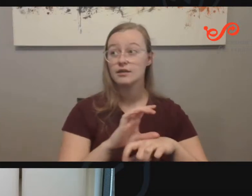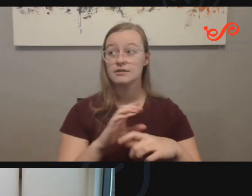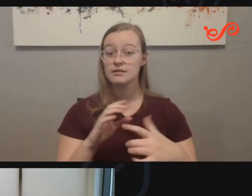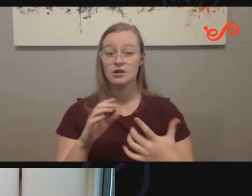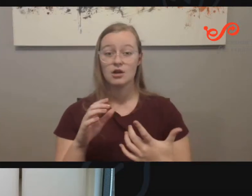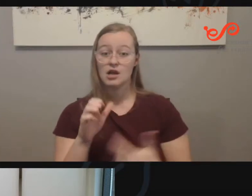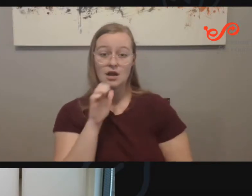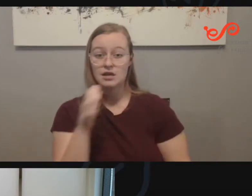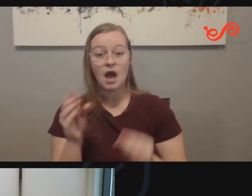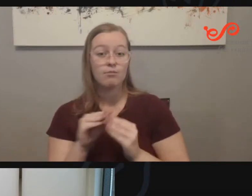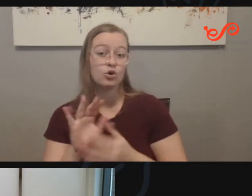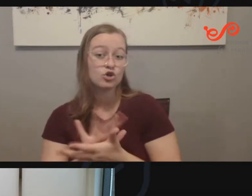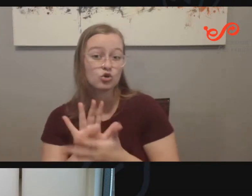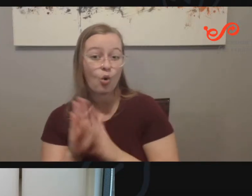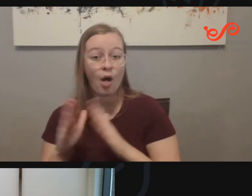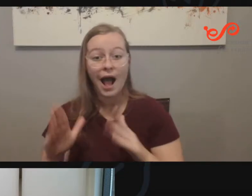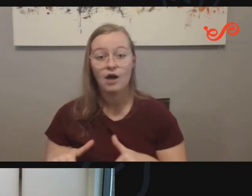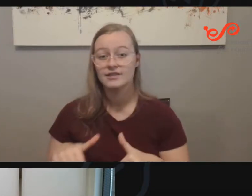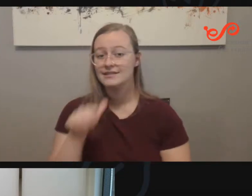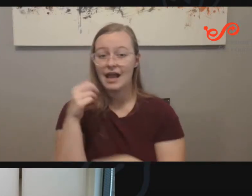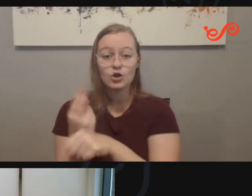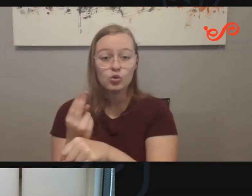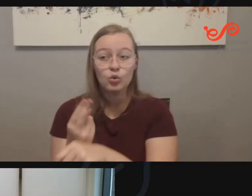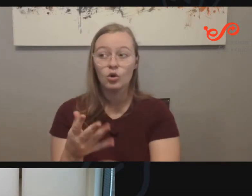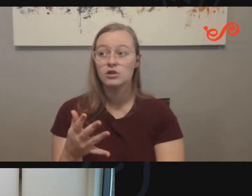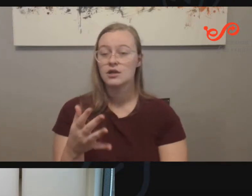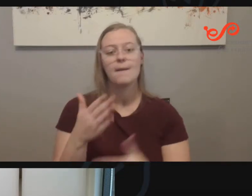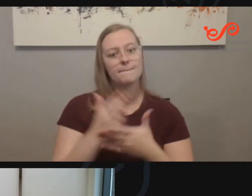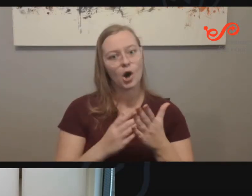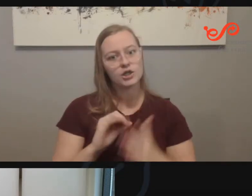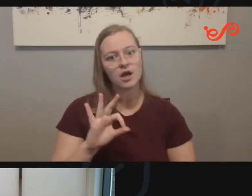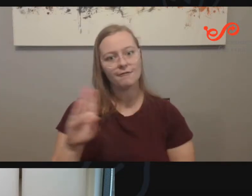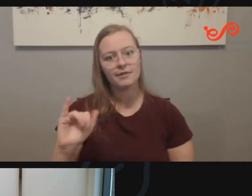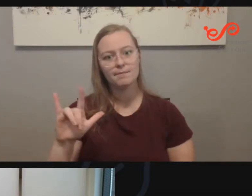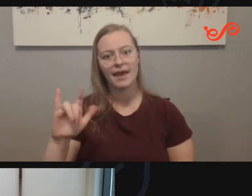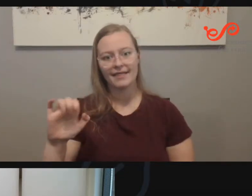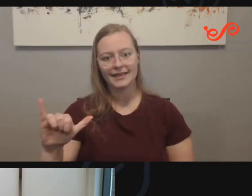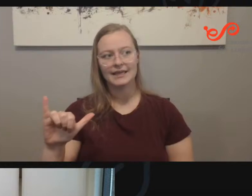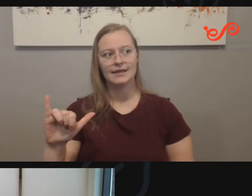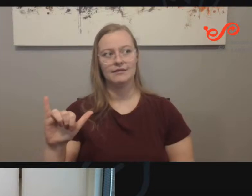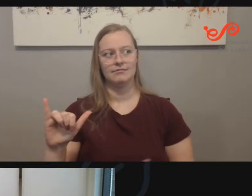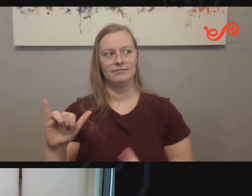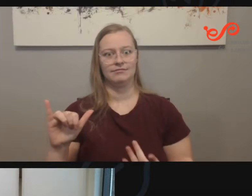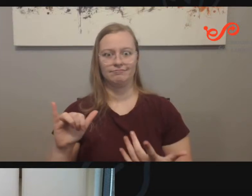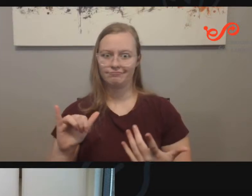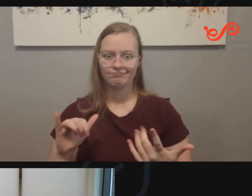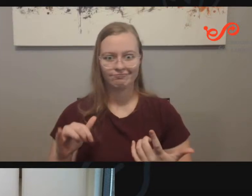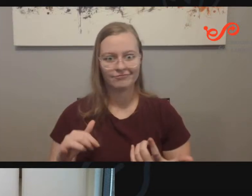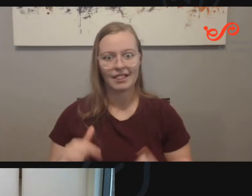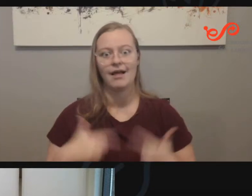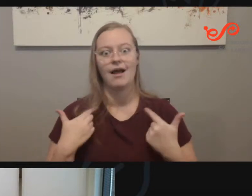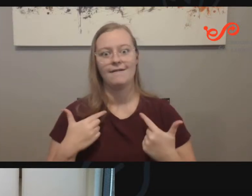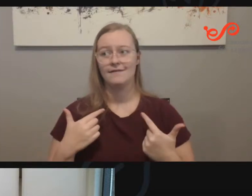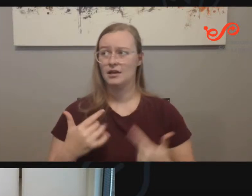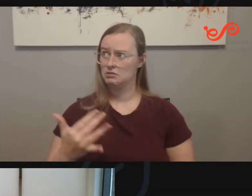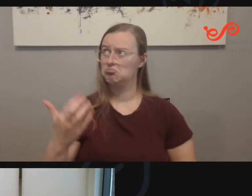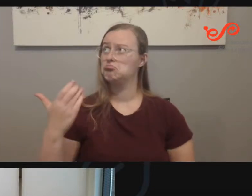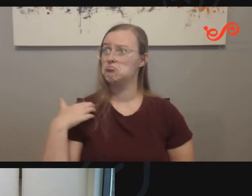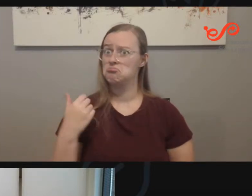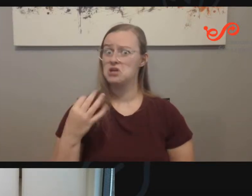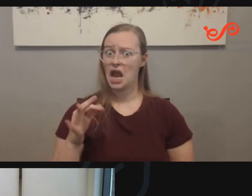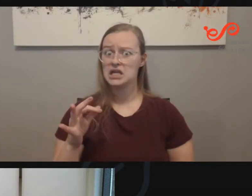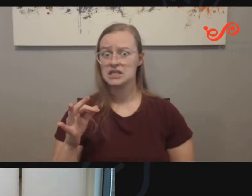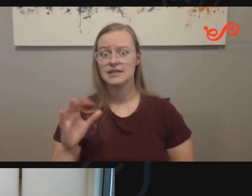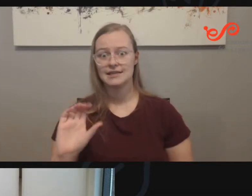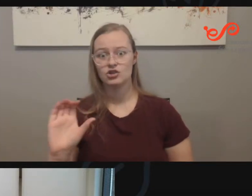that are parts of the Bailey legacy, some going back all the way to the 19th century. That's made